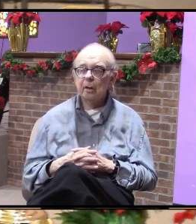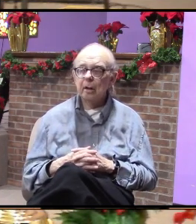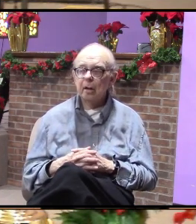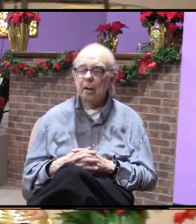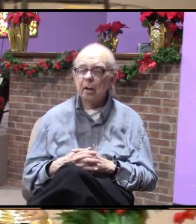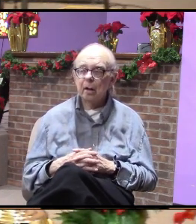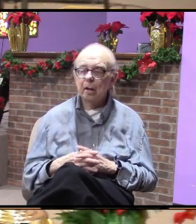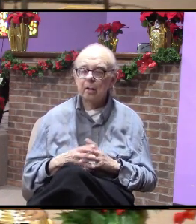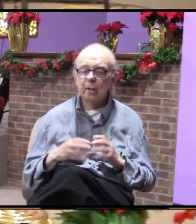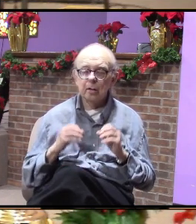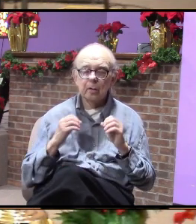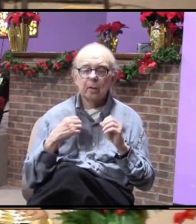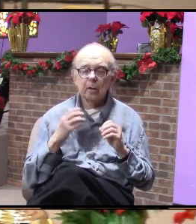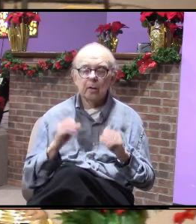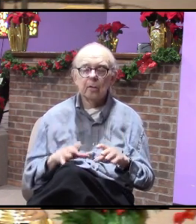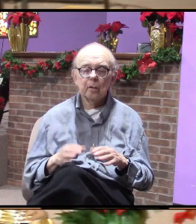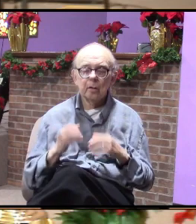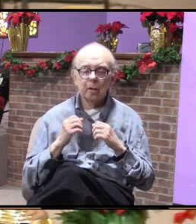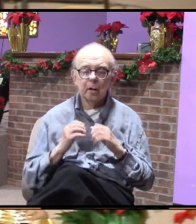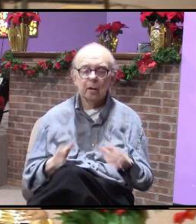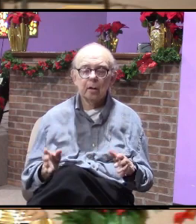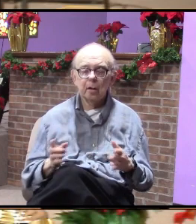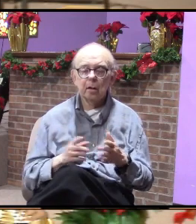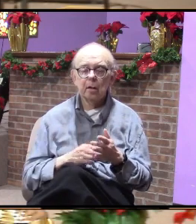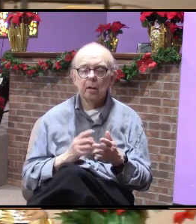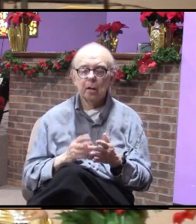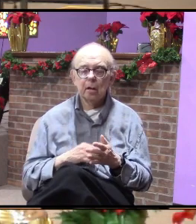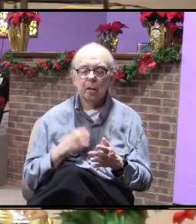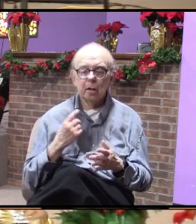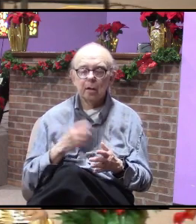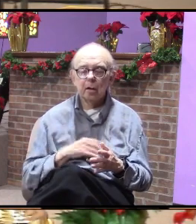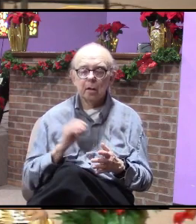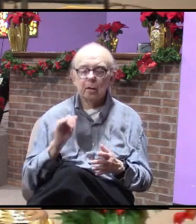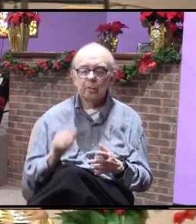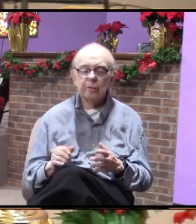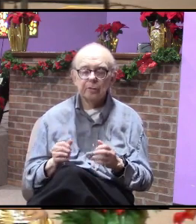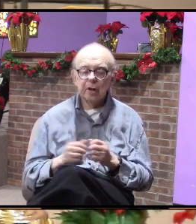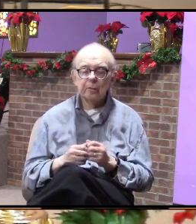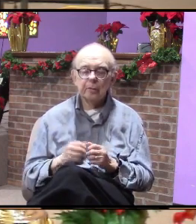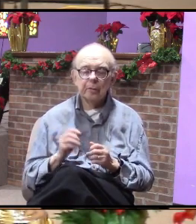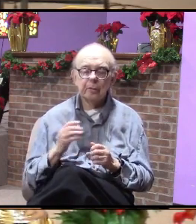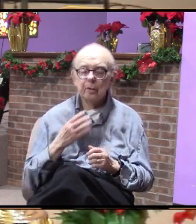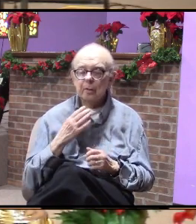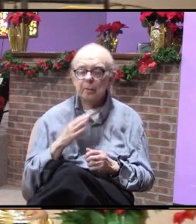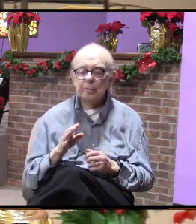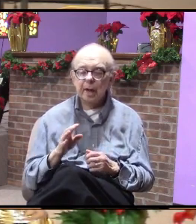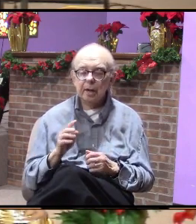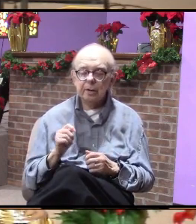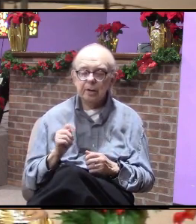We lose blessings because sometimes we hang around with toxic people.